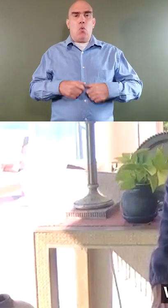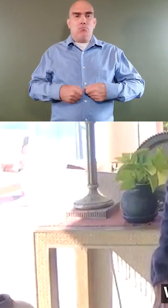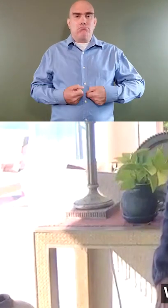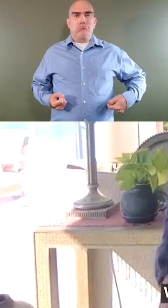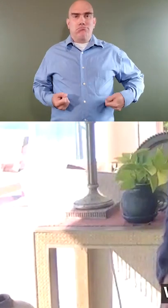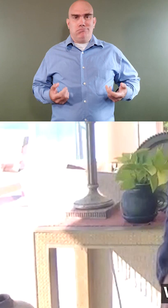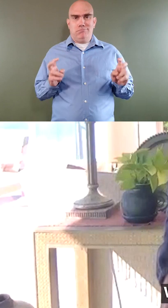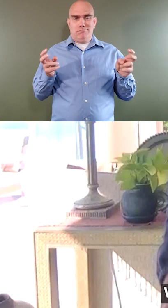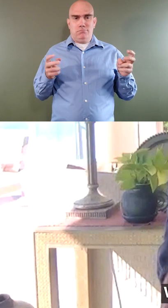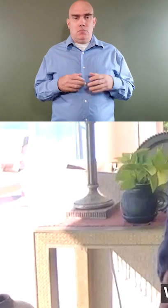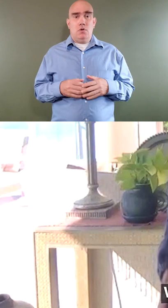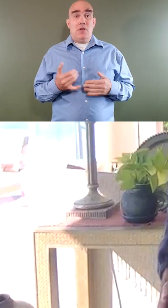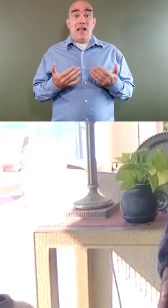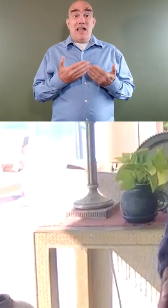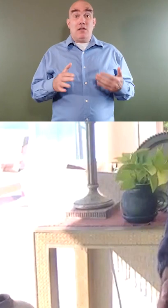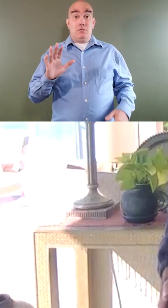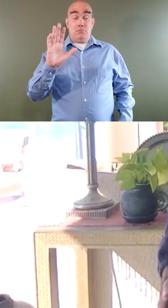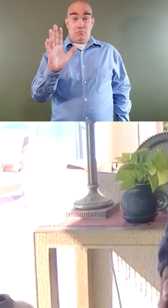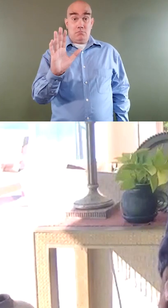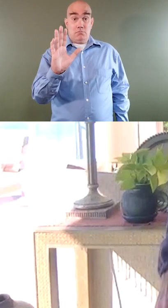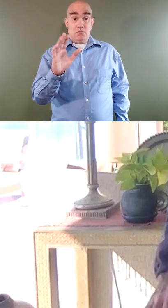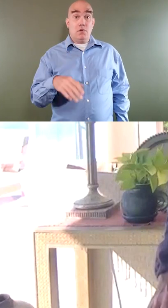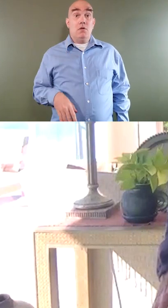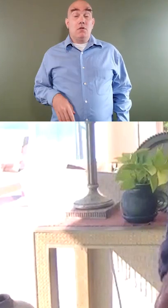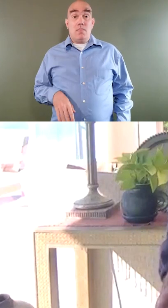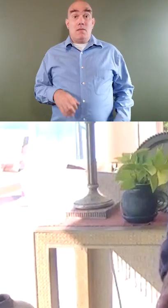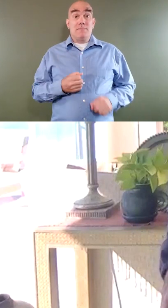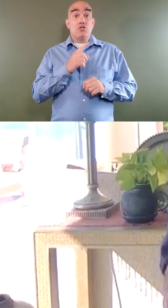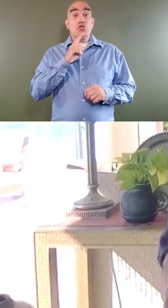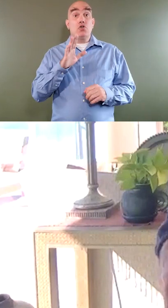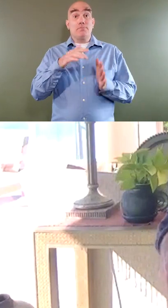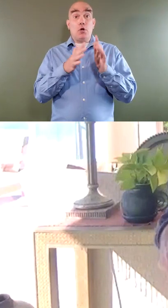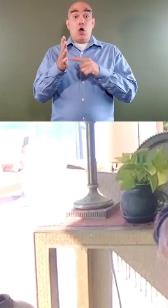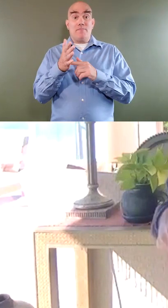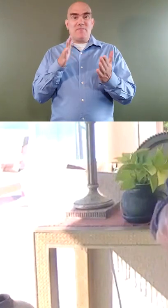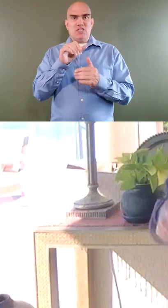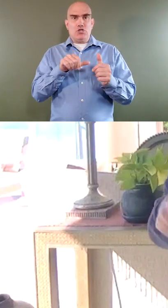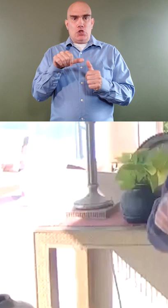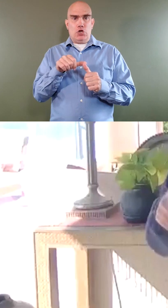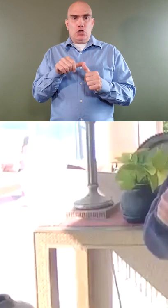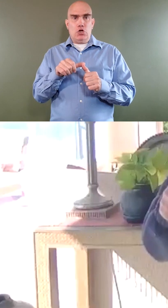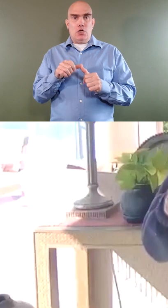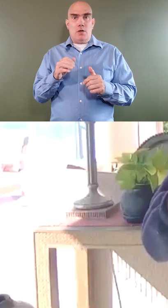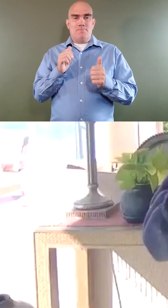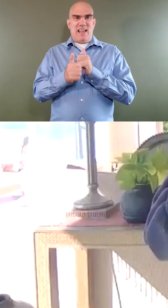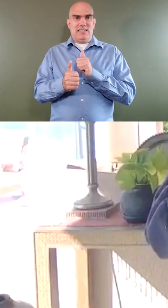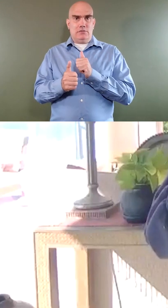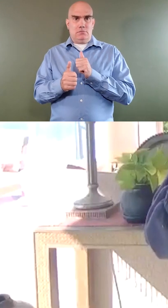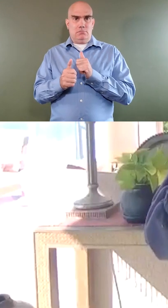We're going to bring the hands, rotate the palms so they're facing each other. Bring the first palm up and